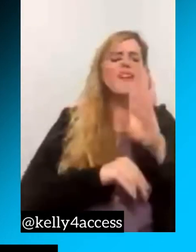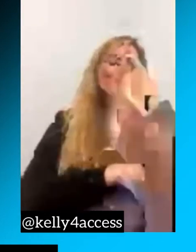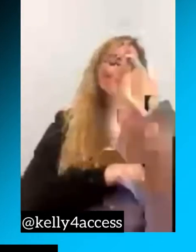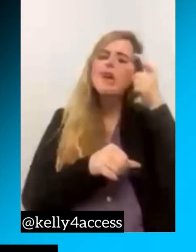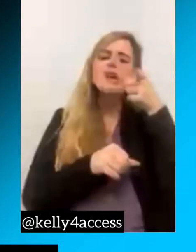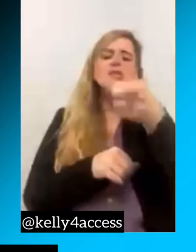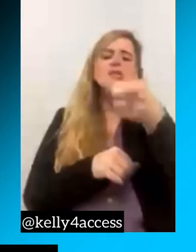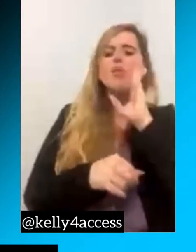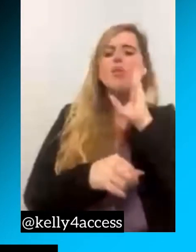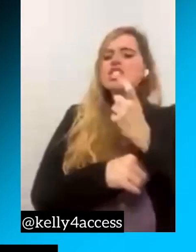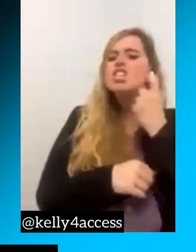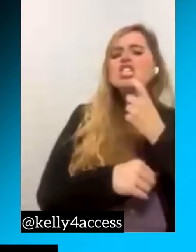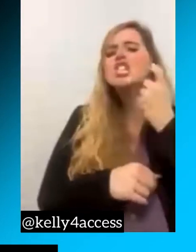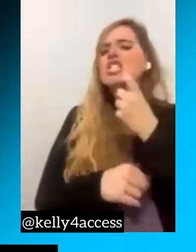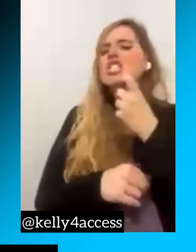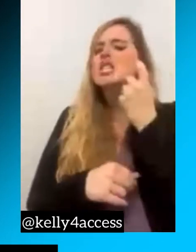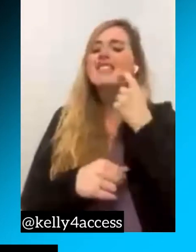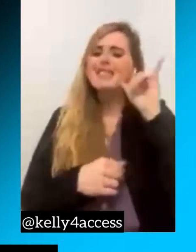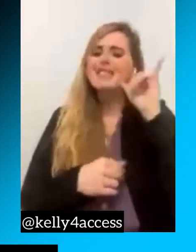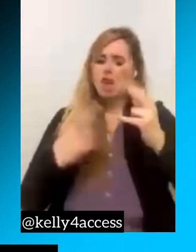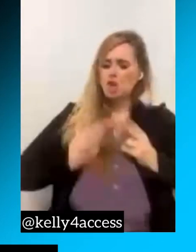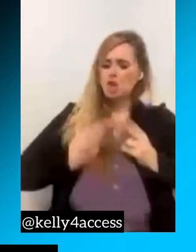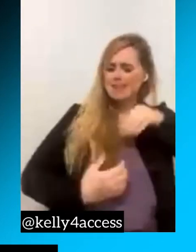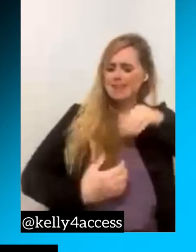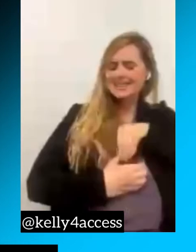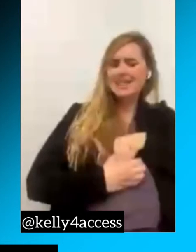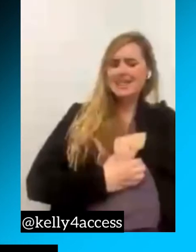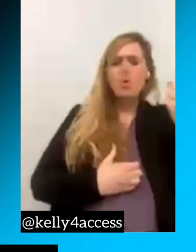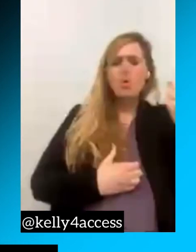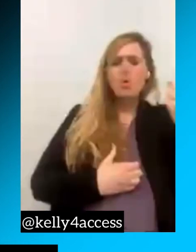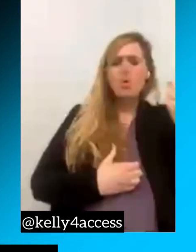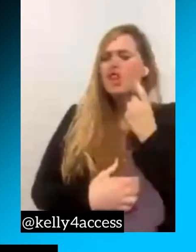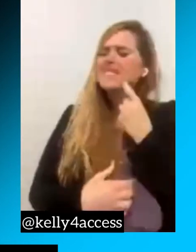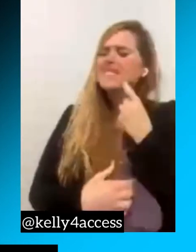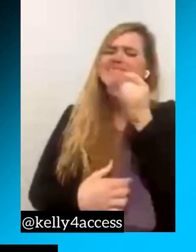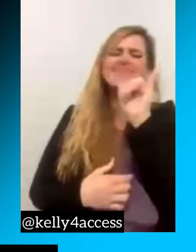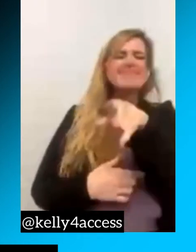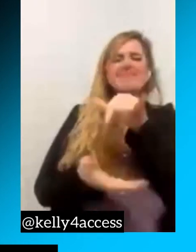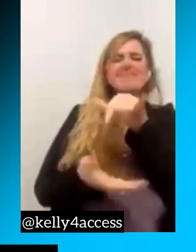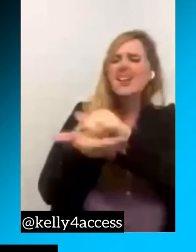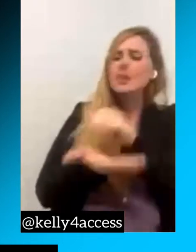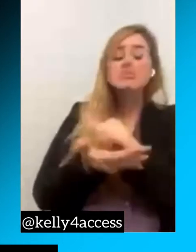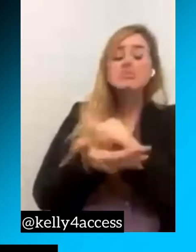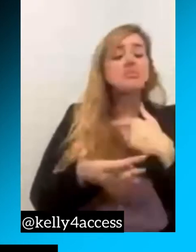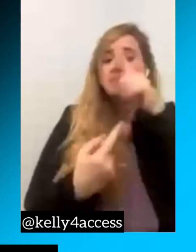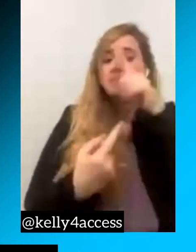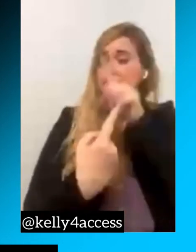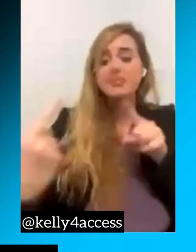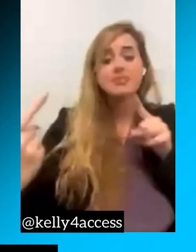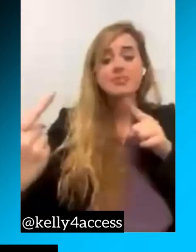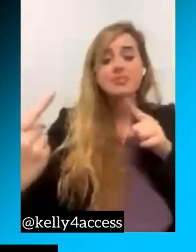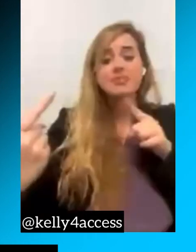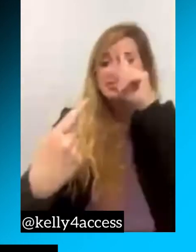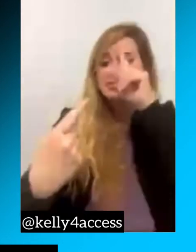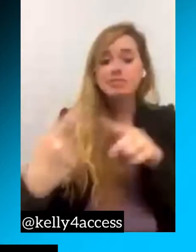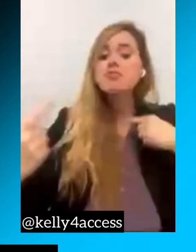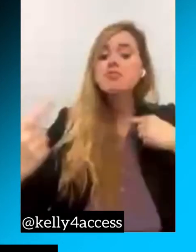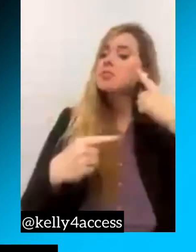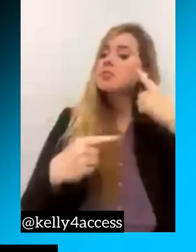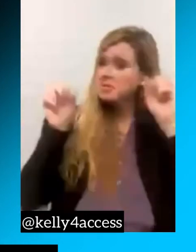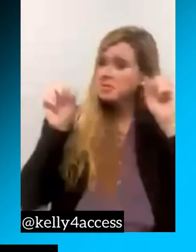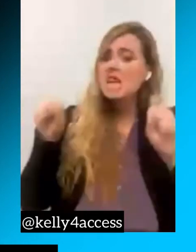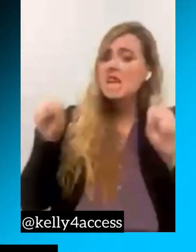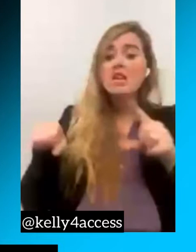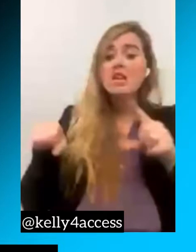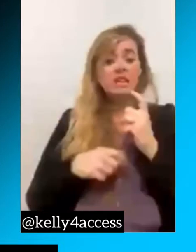is ingrained in our nature, and I disagree with that, because I think jealousy is